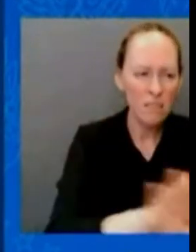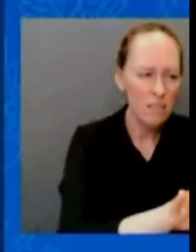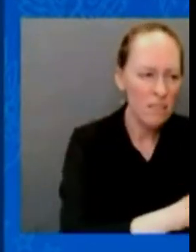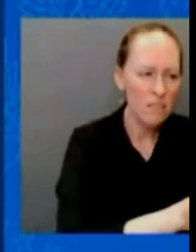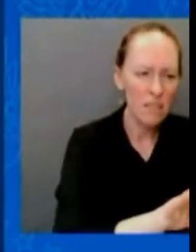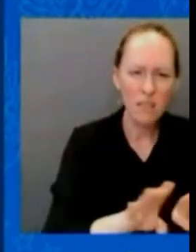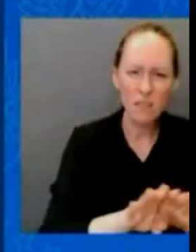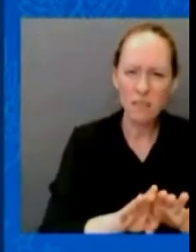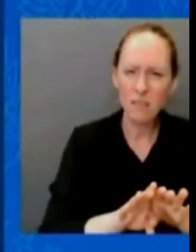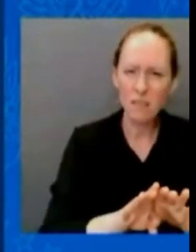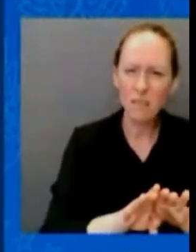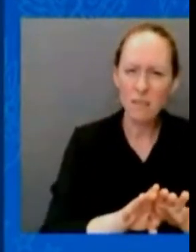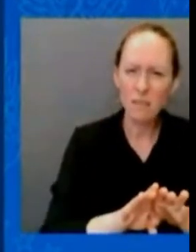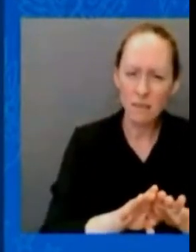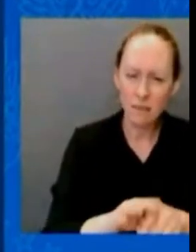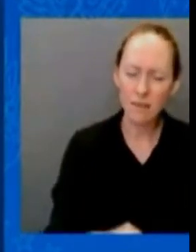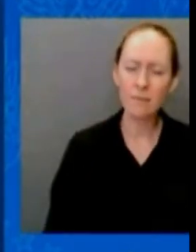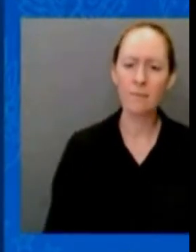American history.